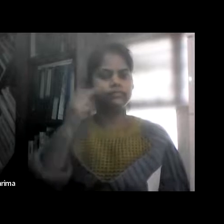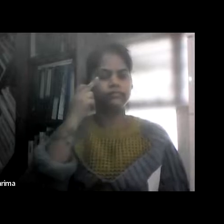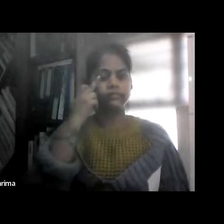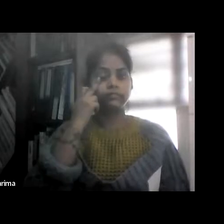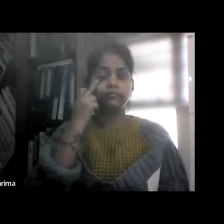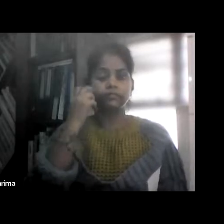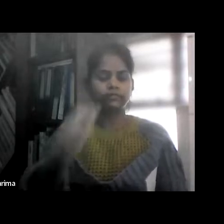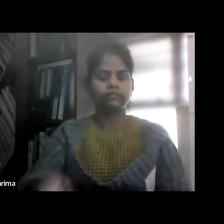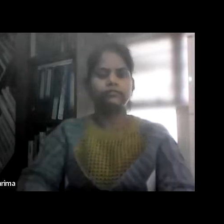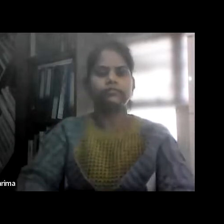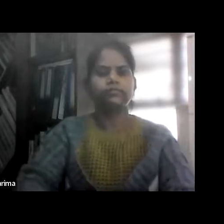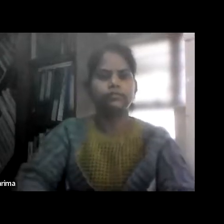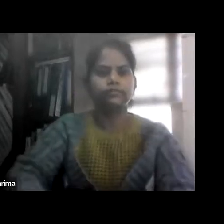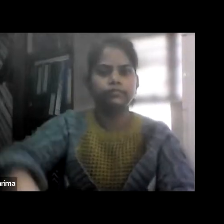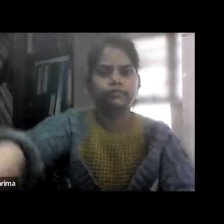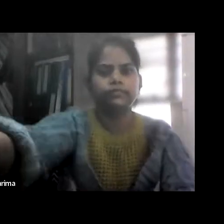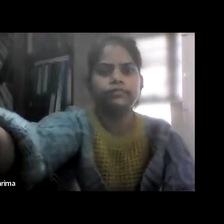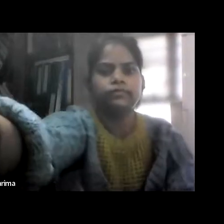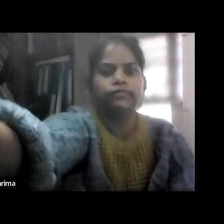Thank you.